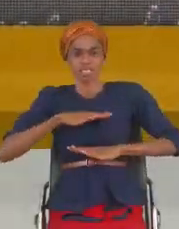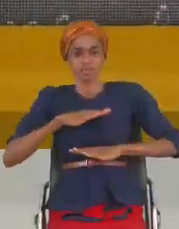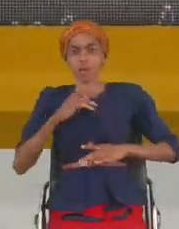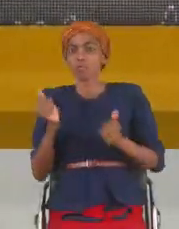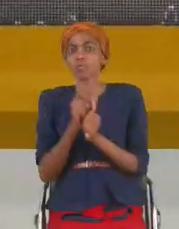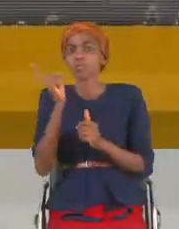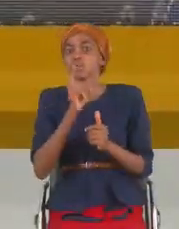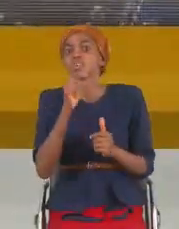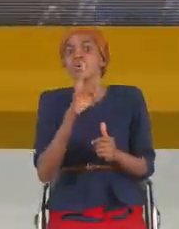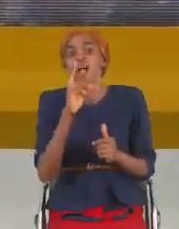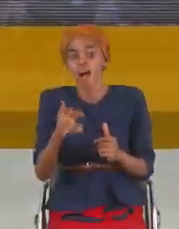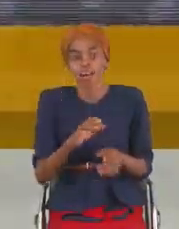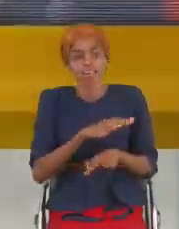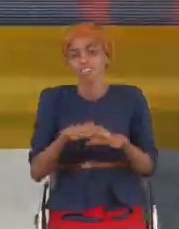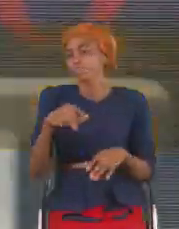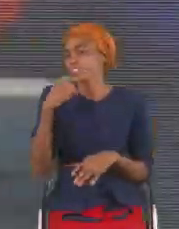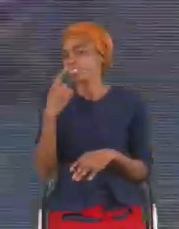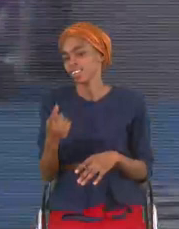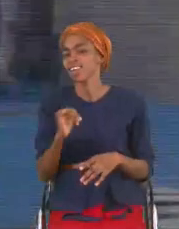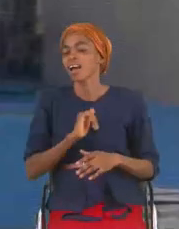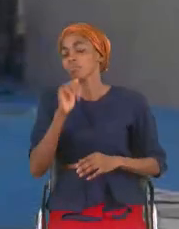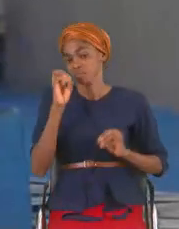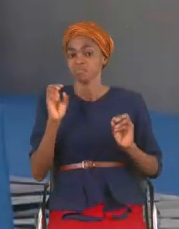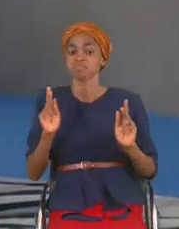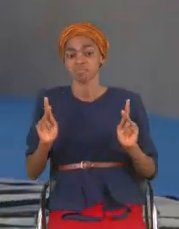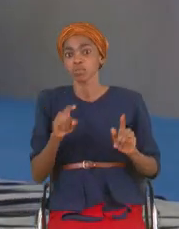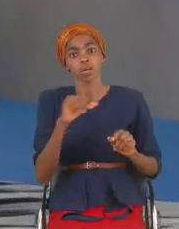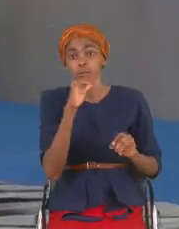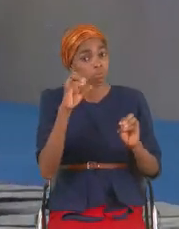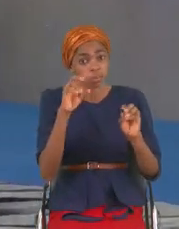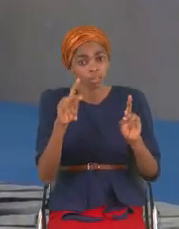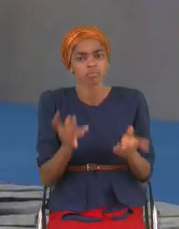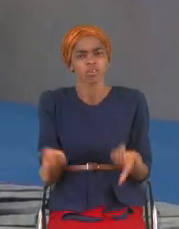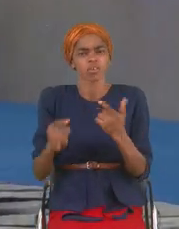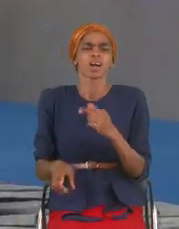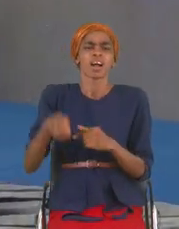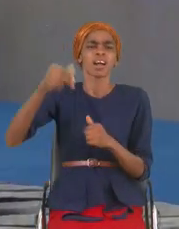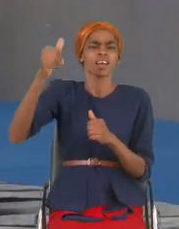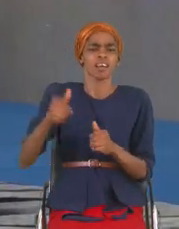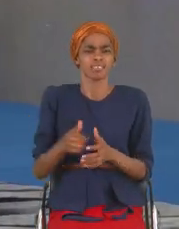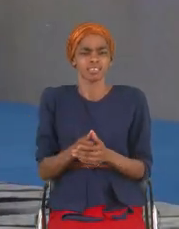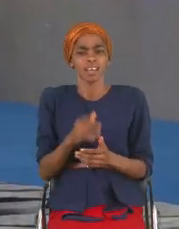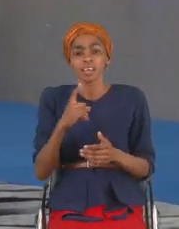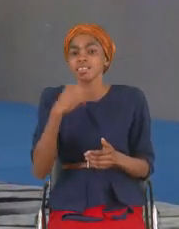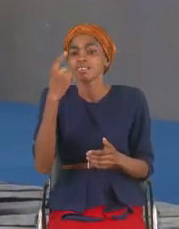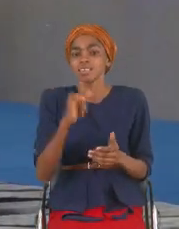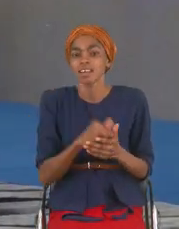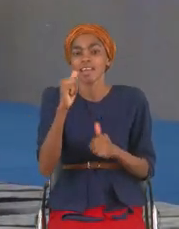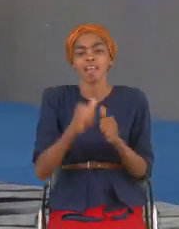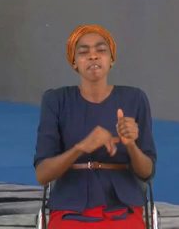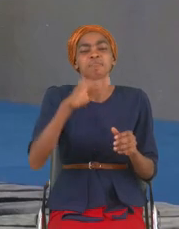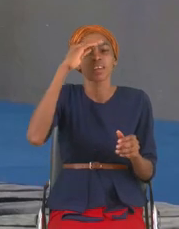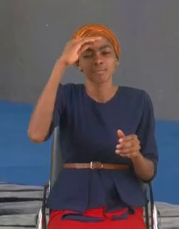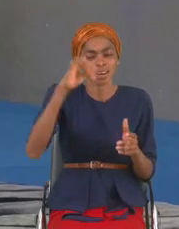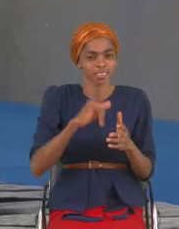you are. And don't say, I'm all right, you are not all right. Come up higher. It says, every man